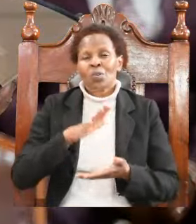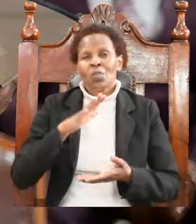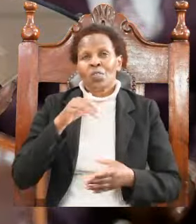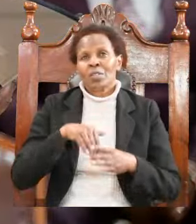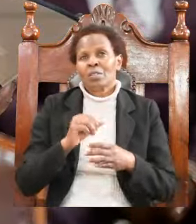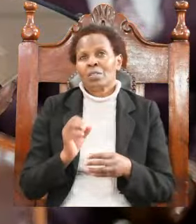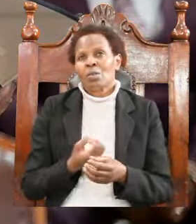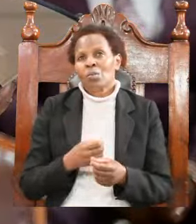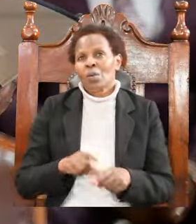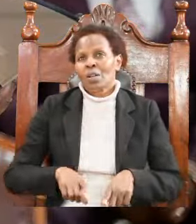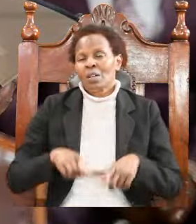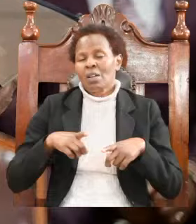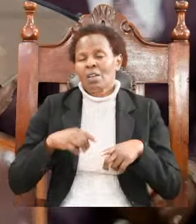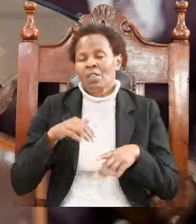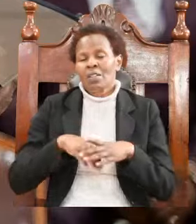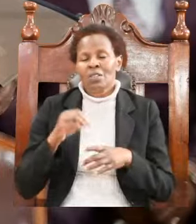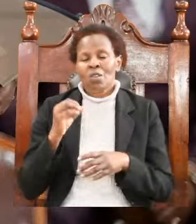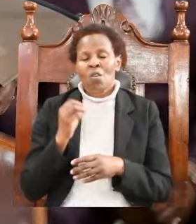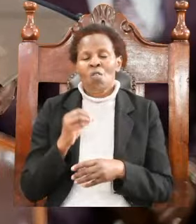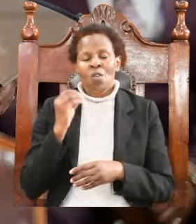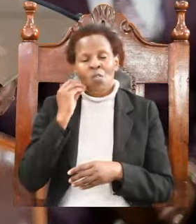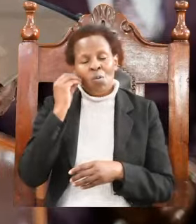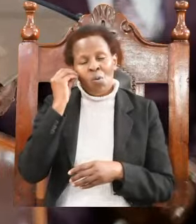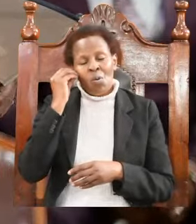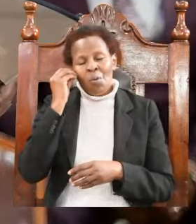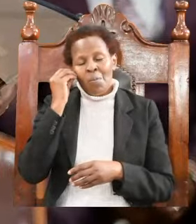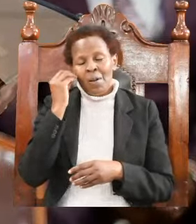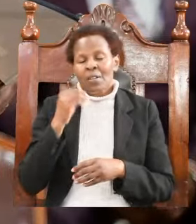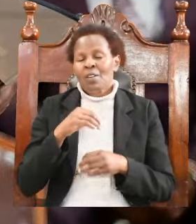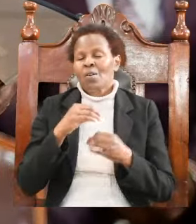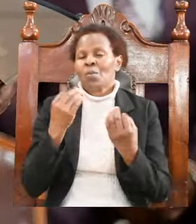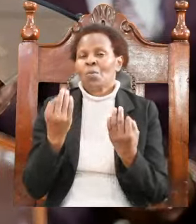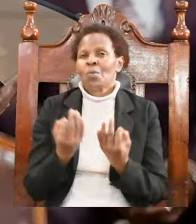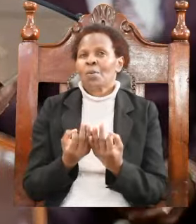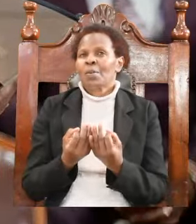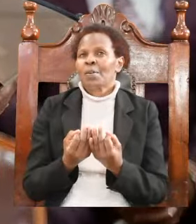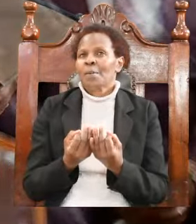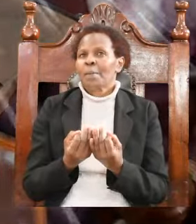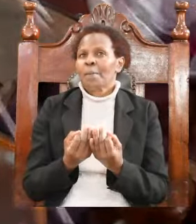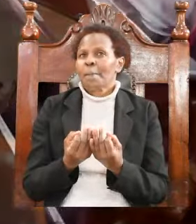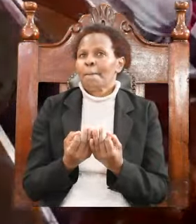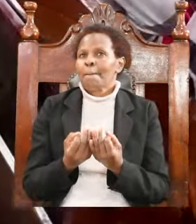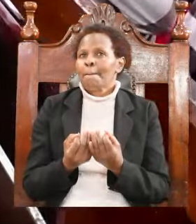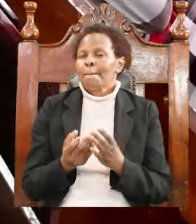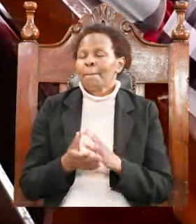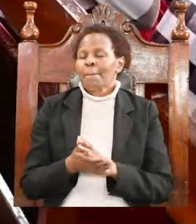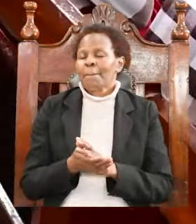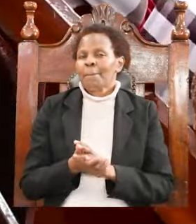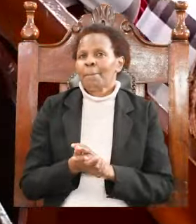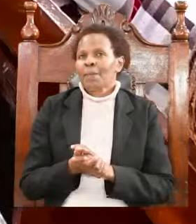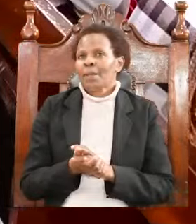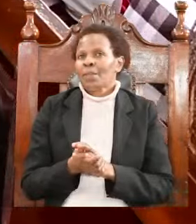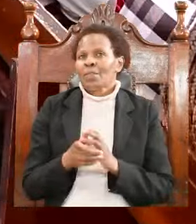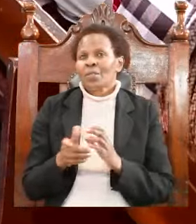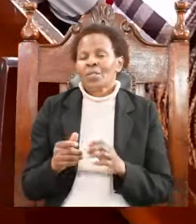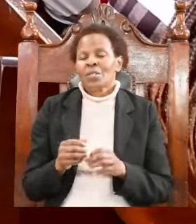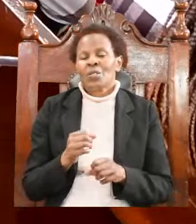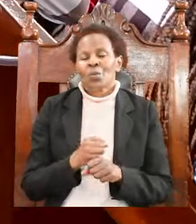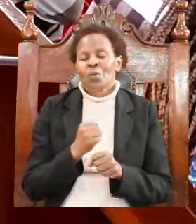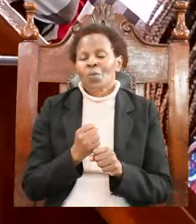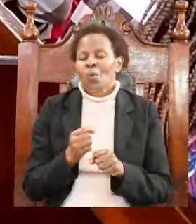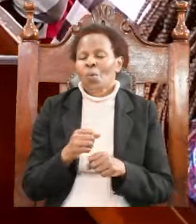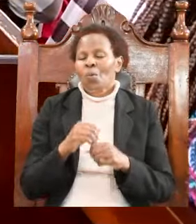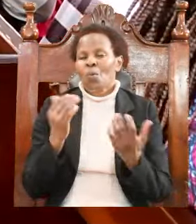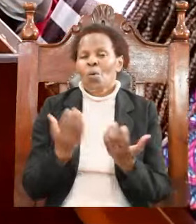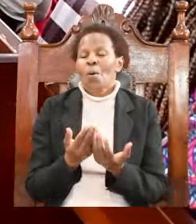lives, in our families, in our jobs, and every place that, Lord, we represent you. May this world be a better